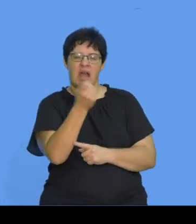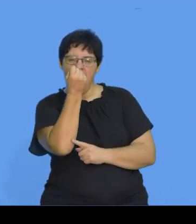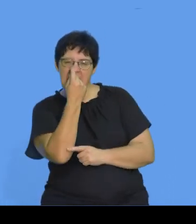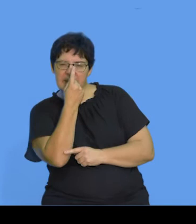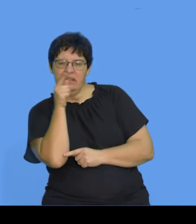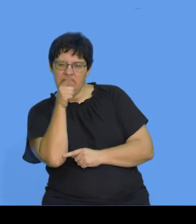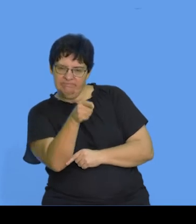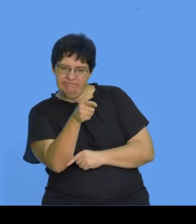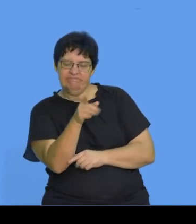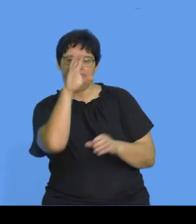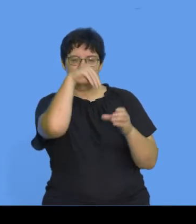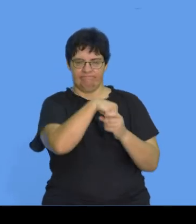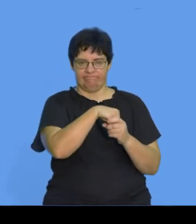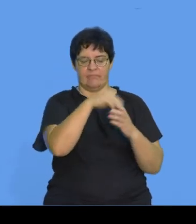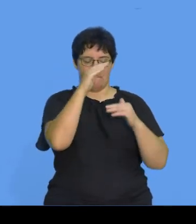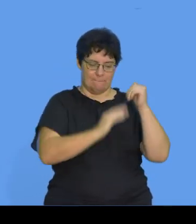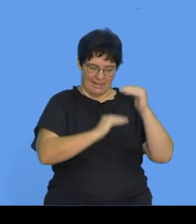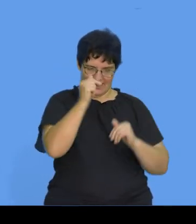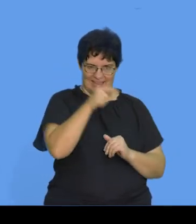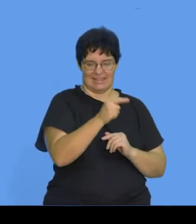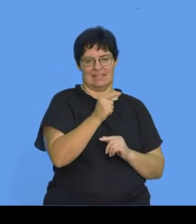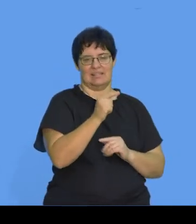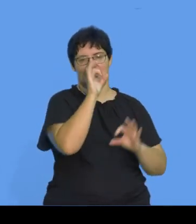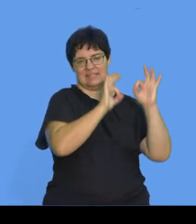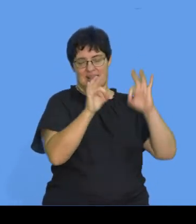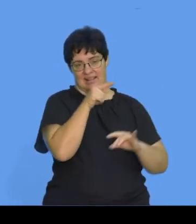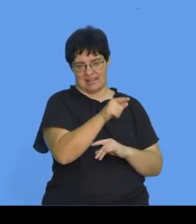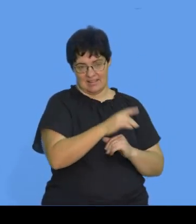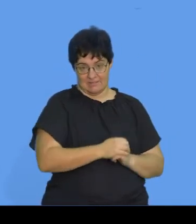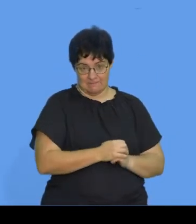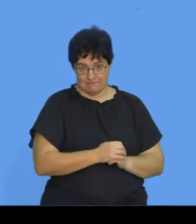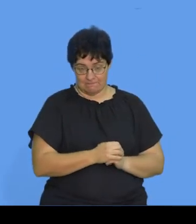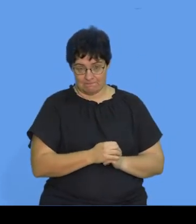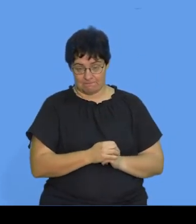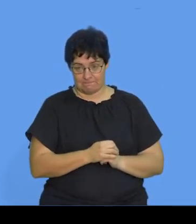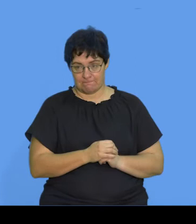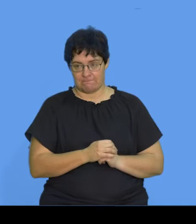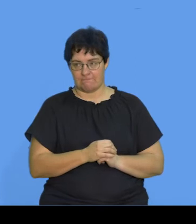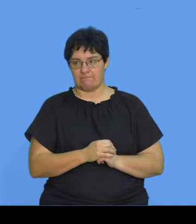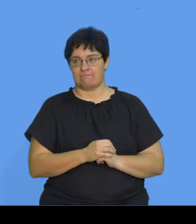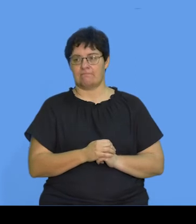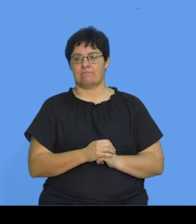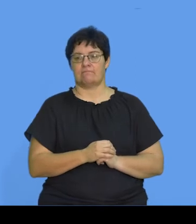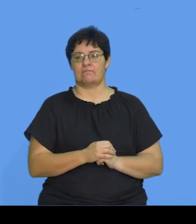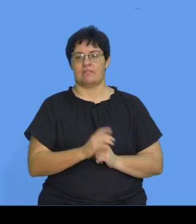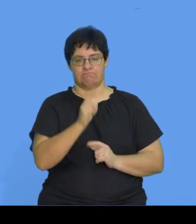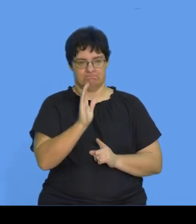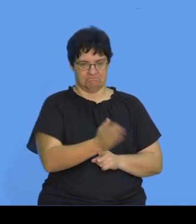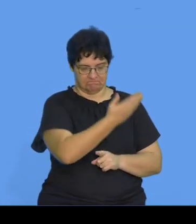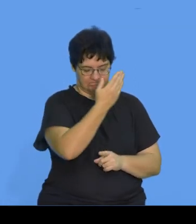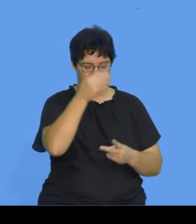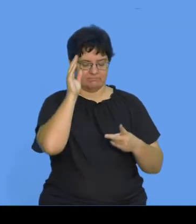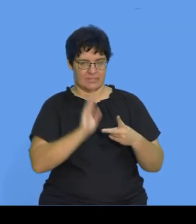to understand that it's involved in the building of the cell wall. Okay, so there we go. First